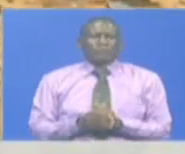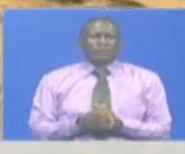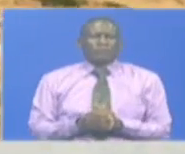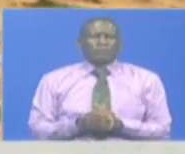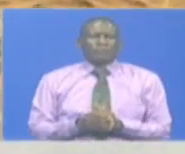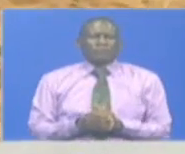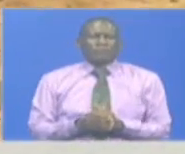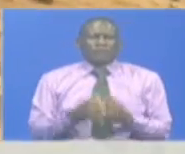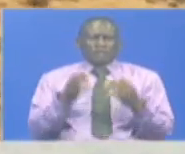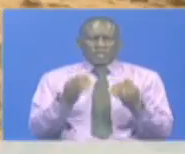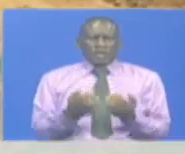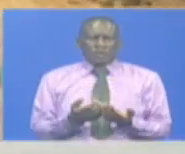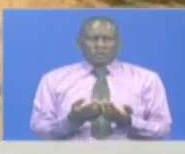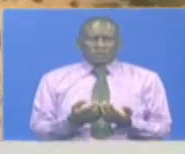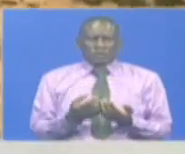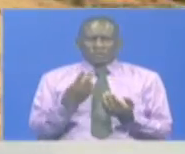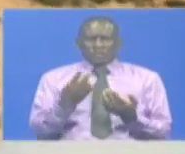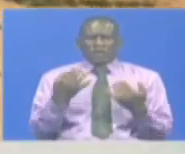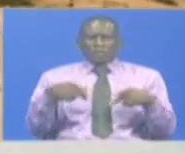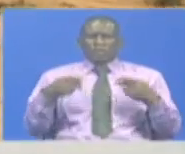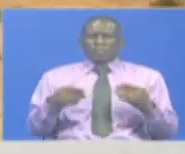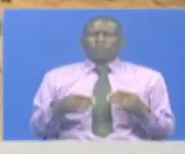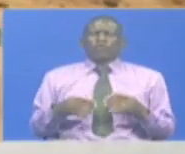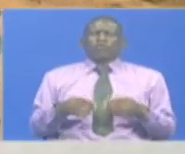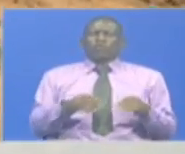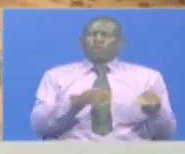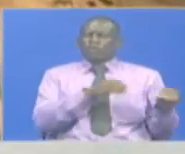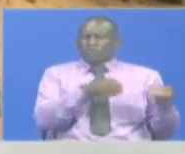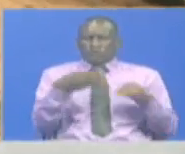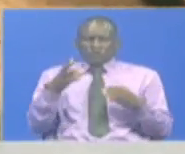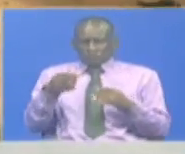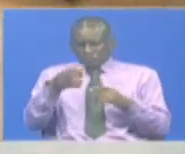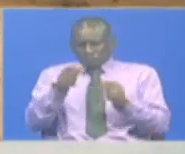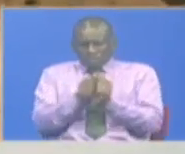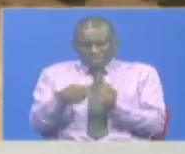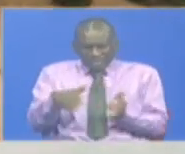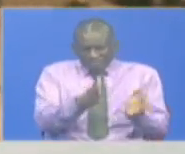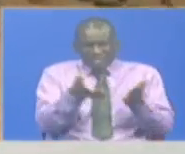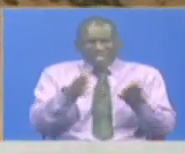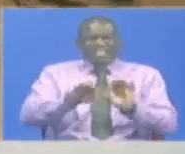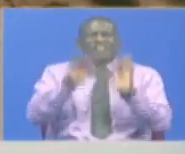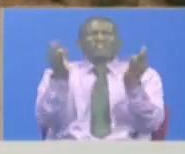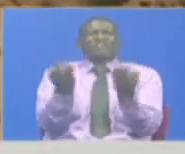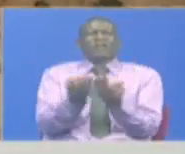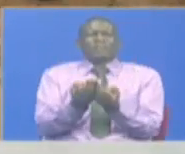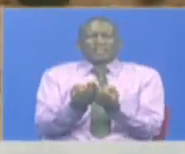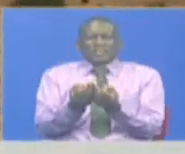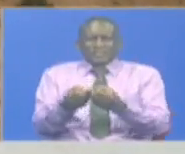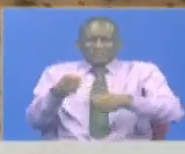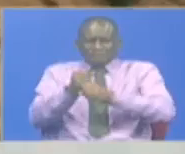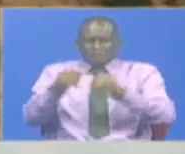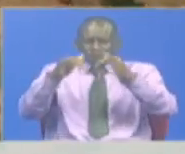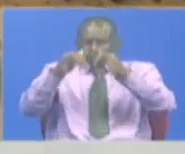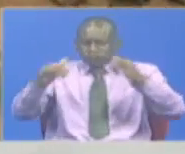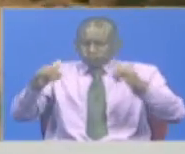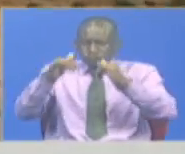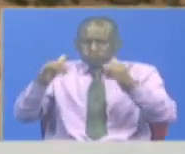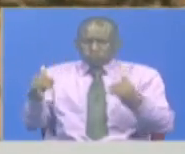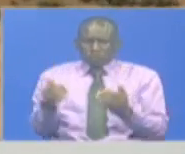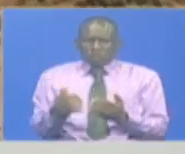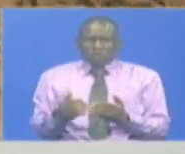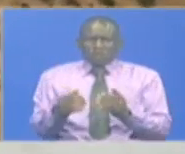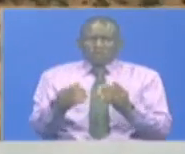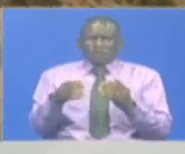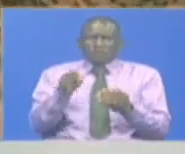Camps filled with the displaced now line the river's route. Here families wait out the storm with just enough to get them through the